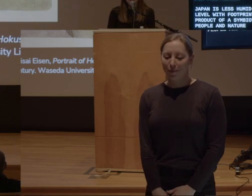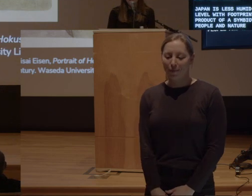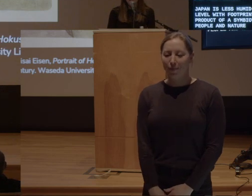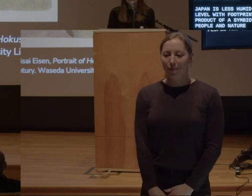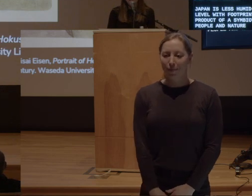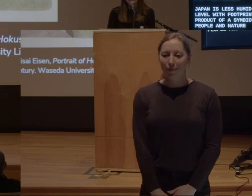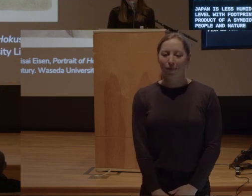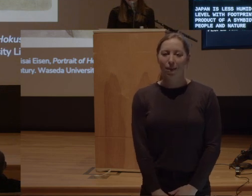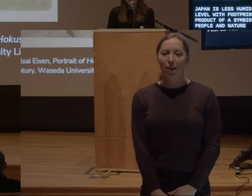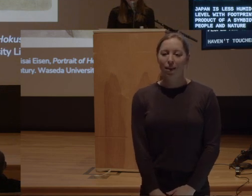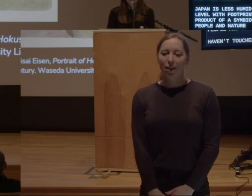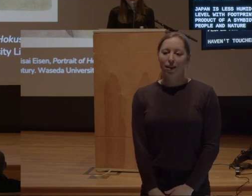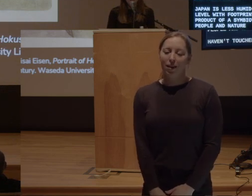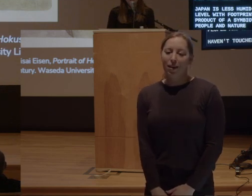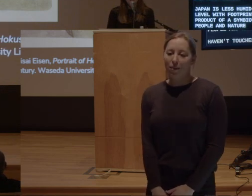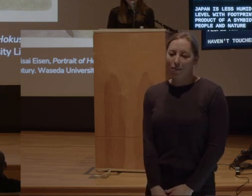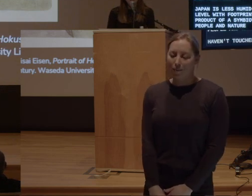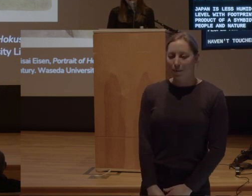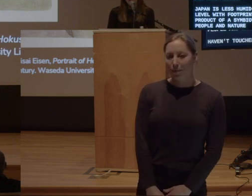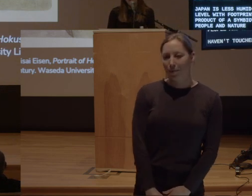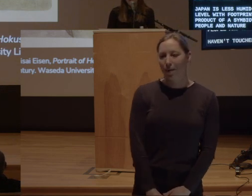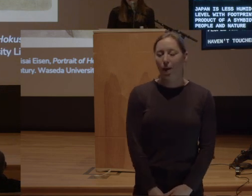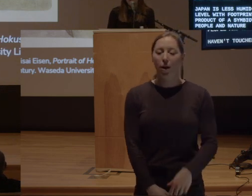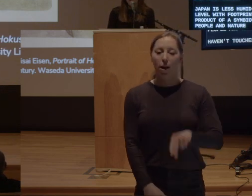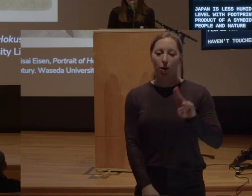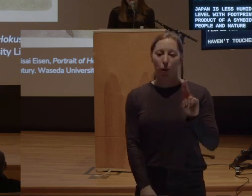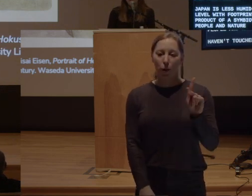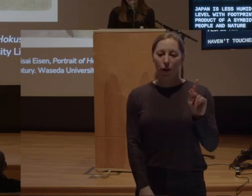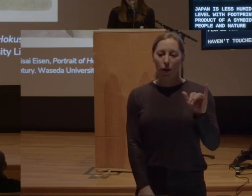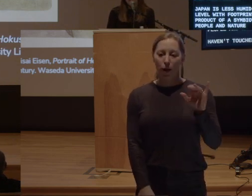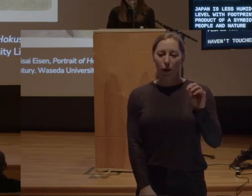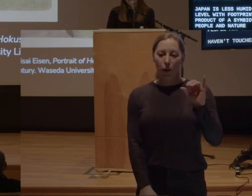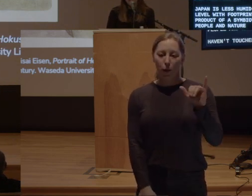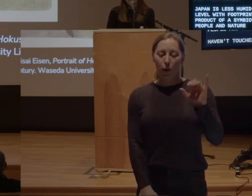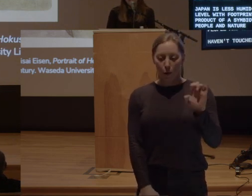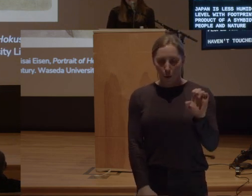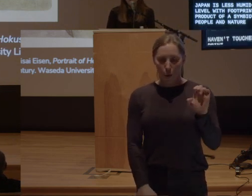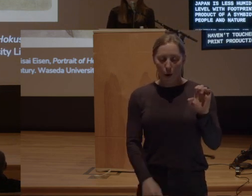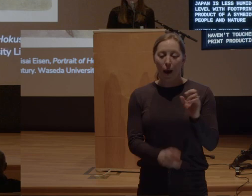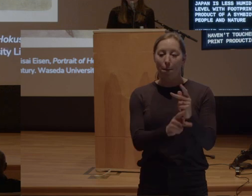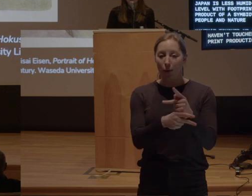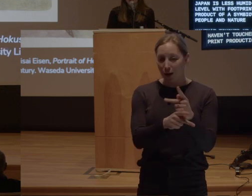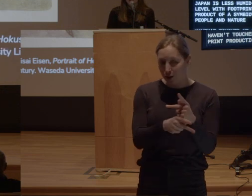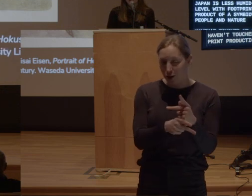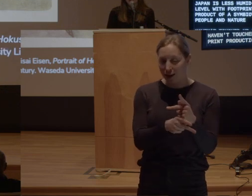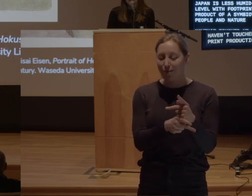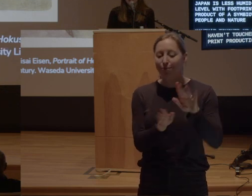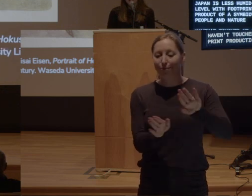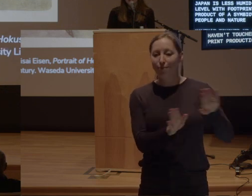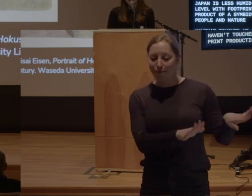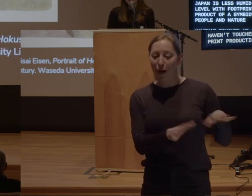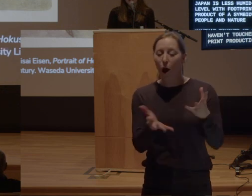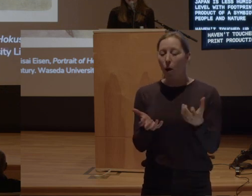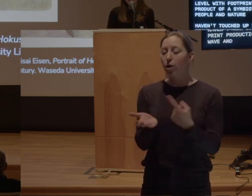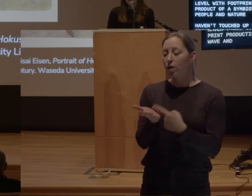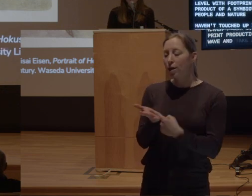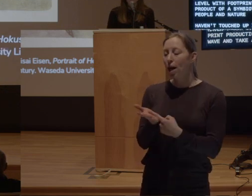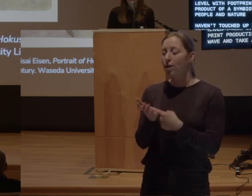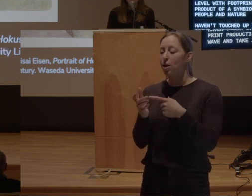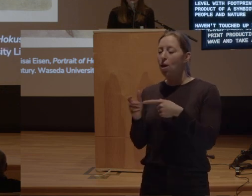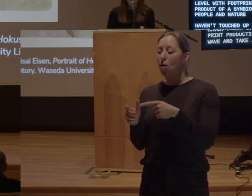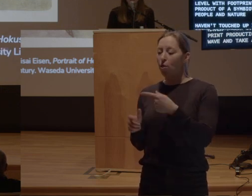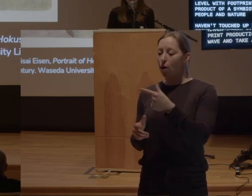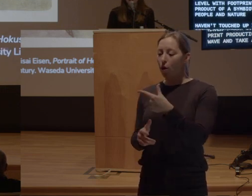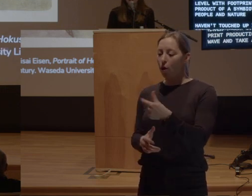Having touched upon the circumstances of ukiyo-e print production, I'd like to return to the Great Wave and take a deep dive into